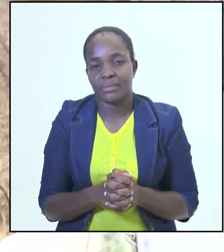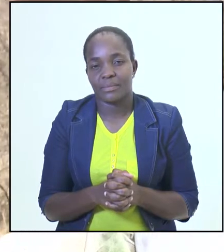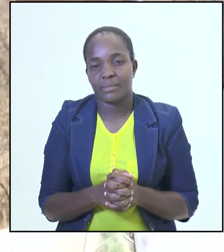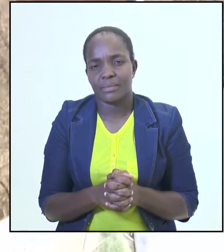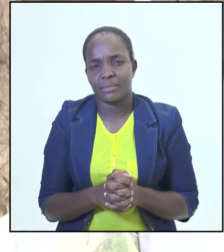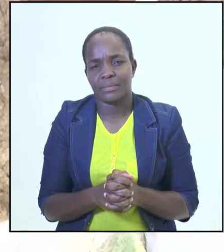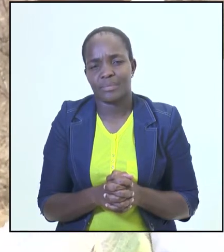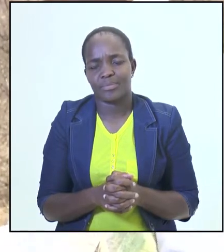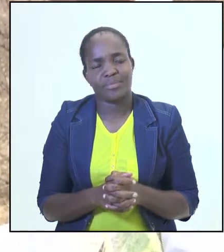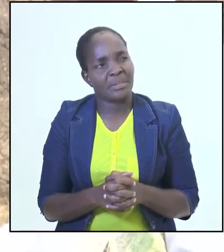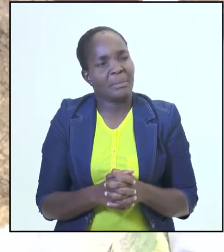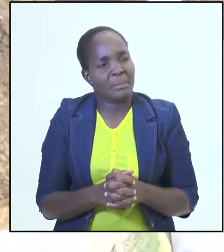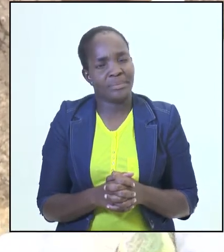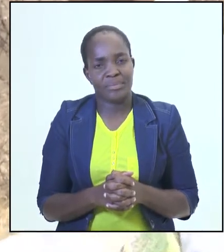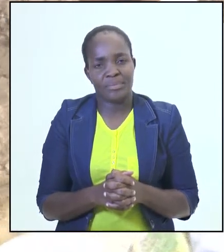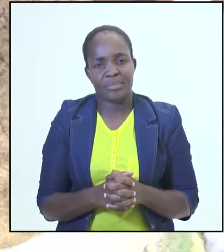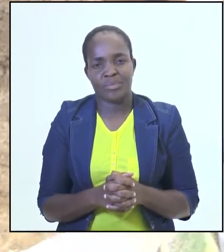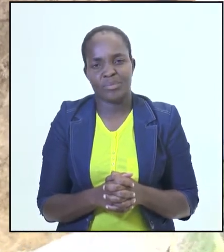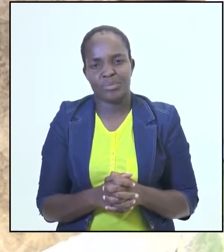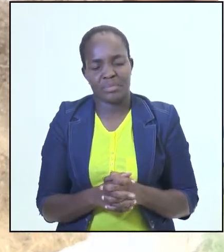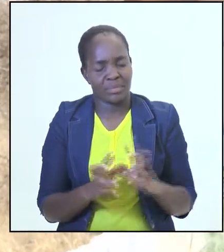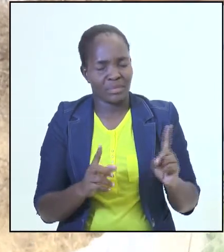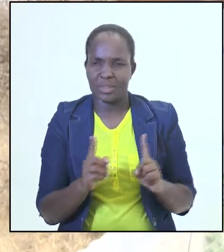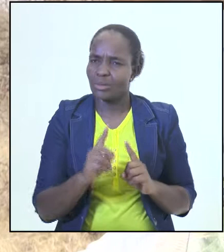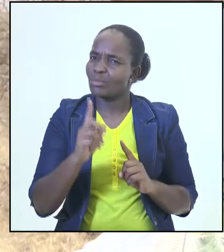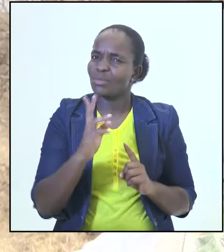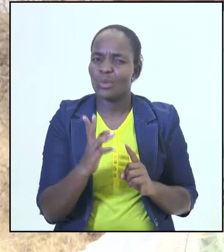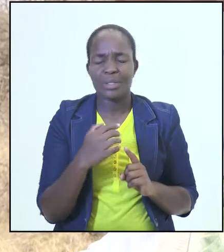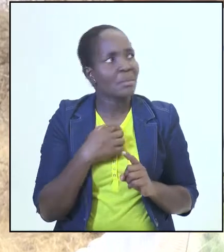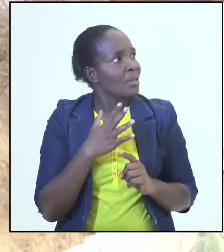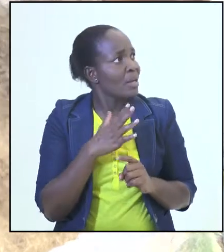What's that, Mervin? Pardon, sir. It's quite embarrassing.